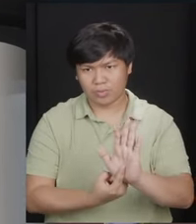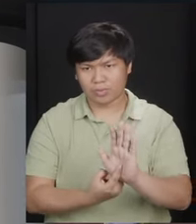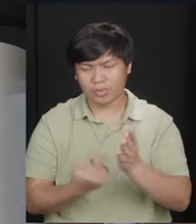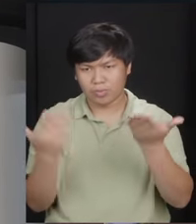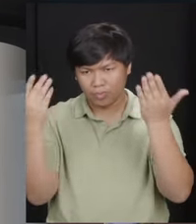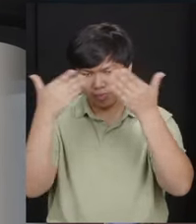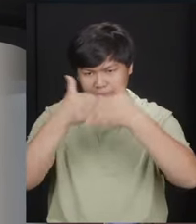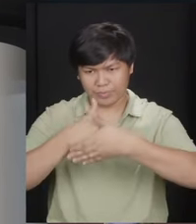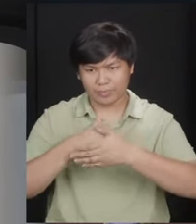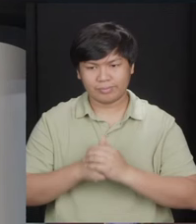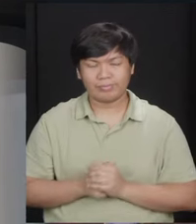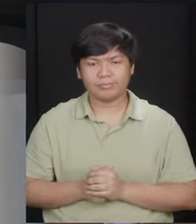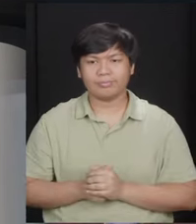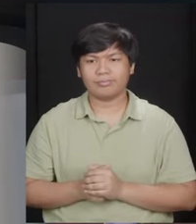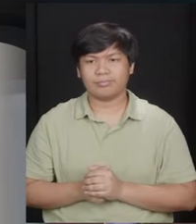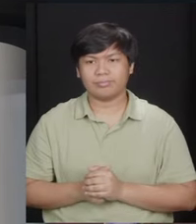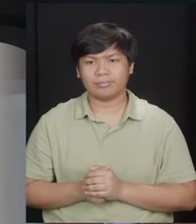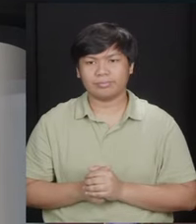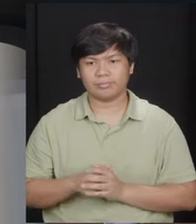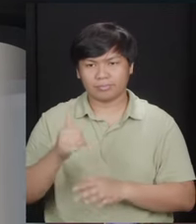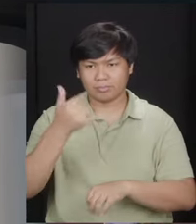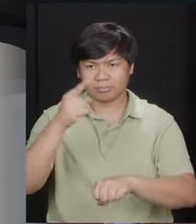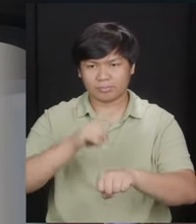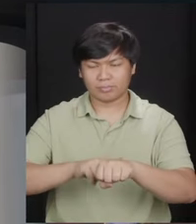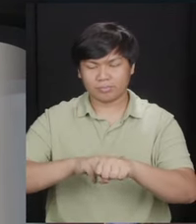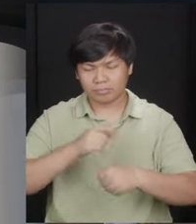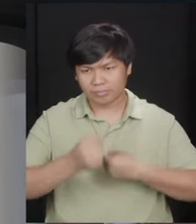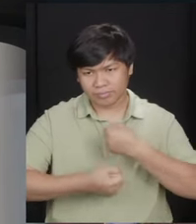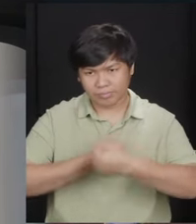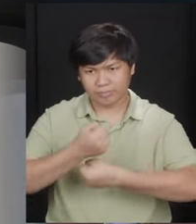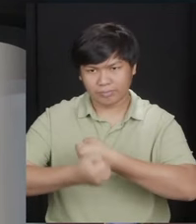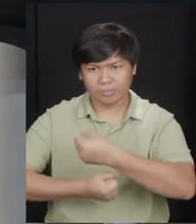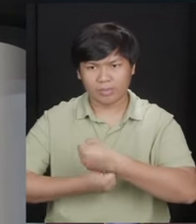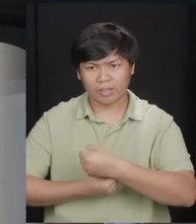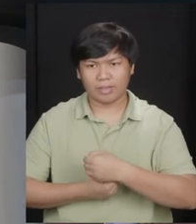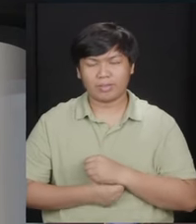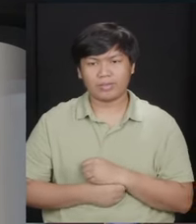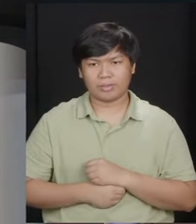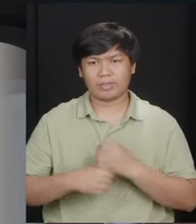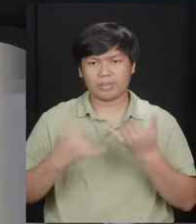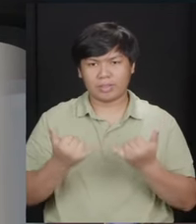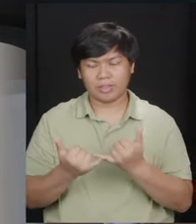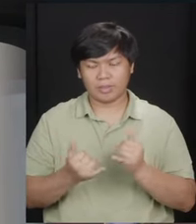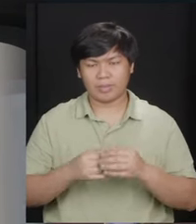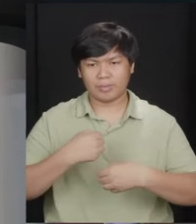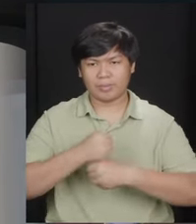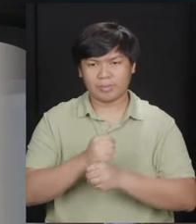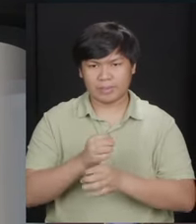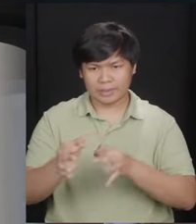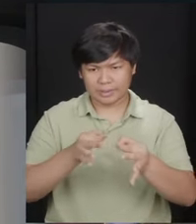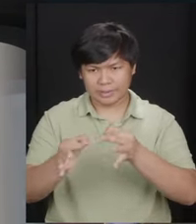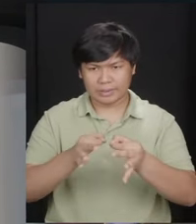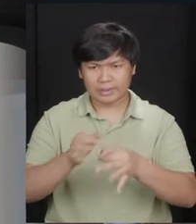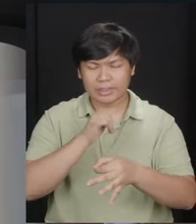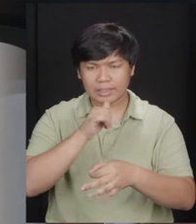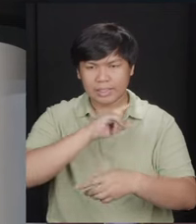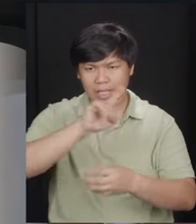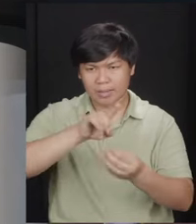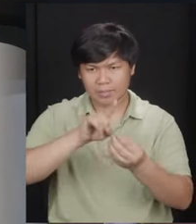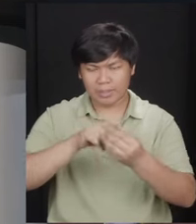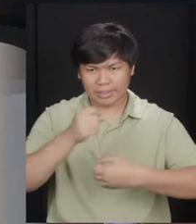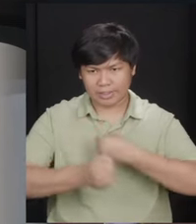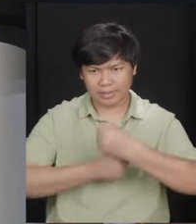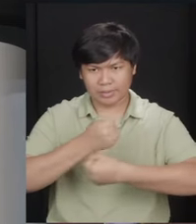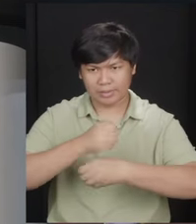what they're doing. And sometimes you will suffer for it. So I'm making a distinction, friends, that this is not about suffering